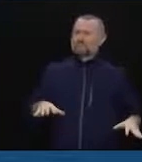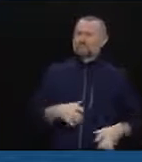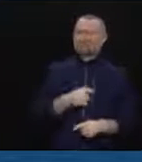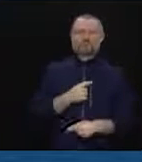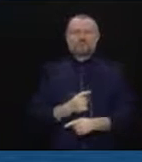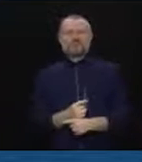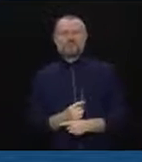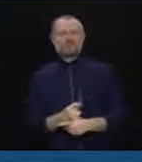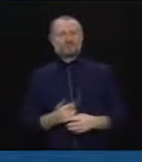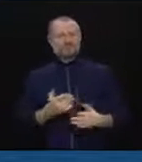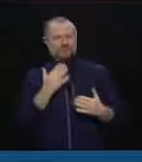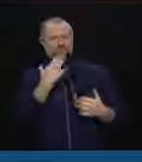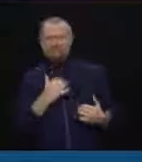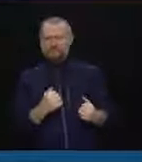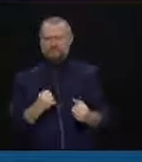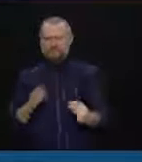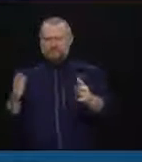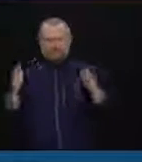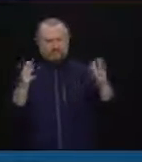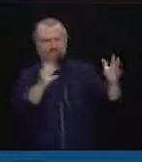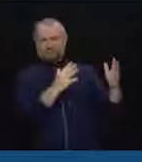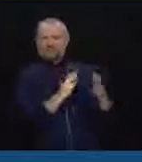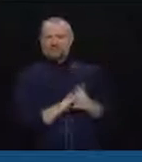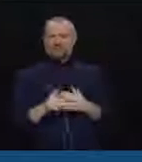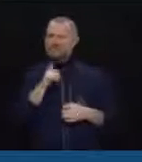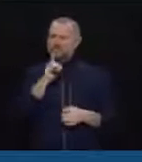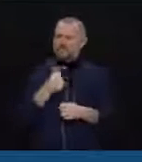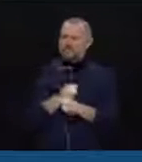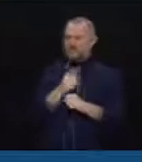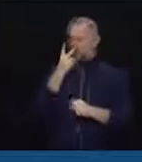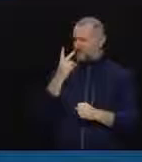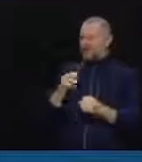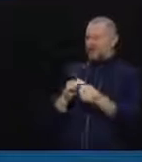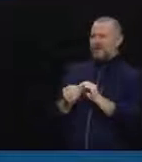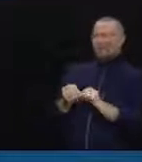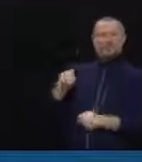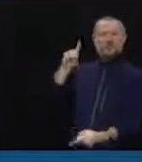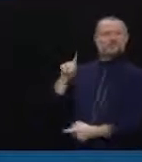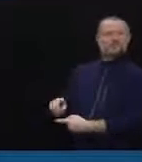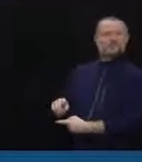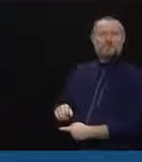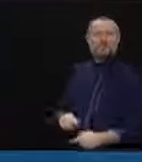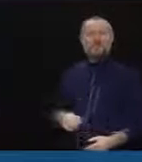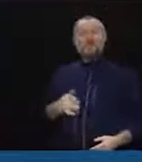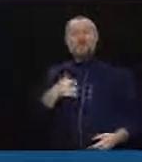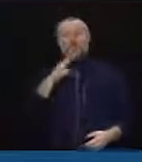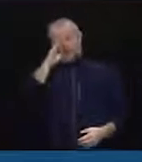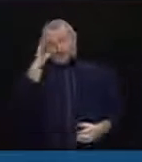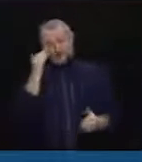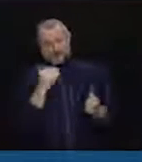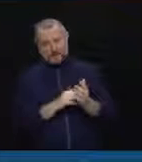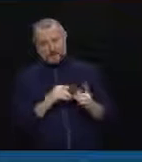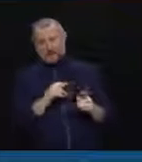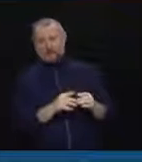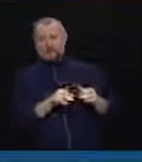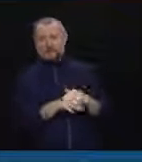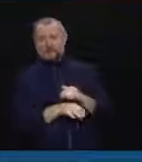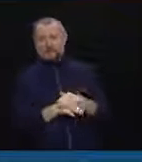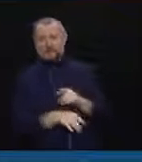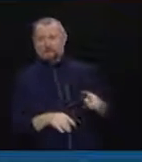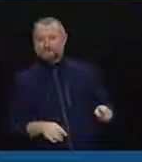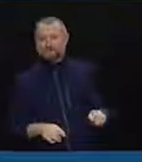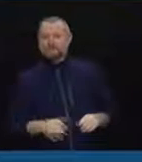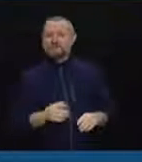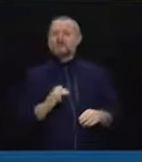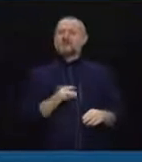have been declining. And again, we'll talk about our hospital admissions. We mentioned this a little while back. I started asking the questions. I